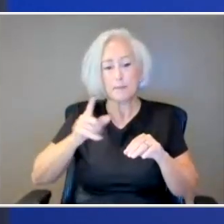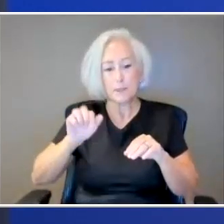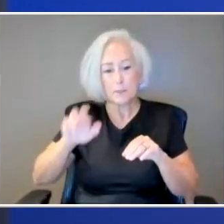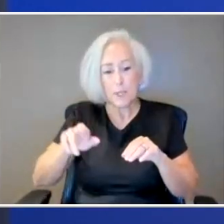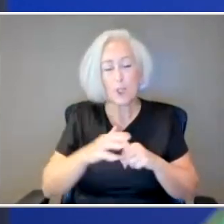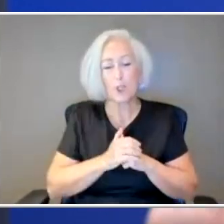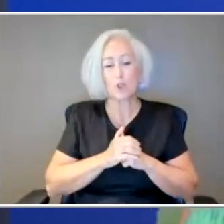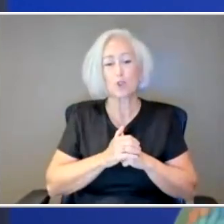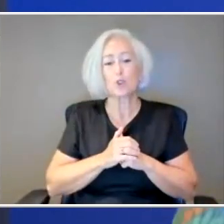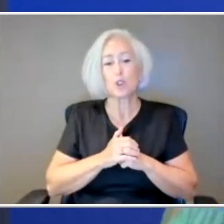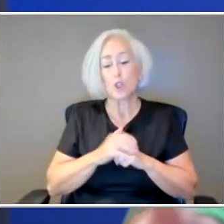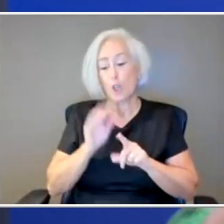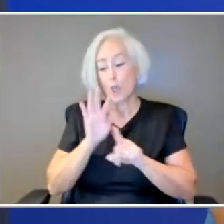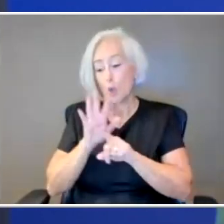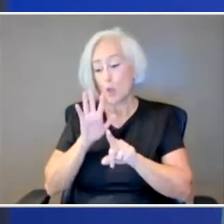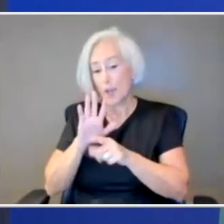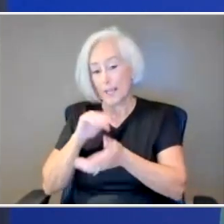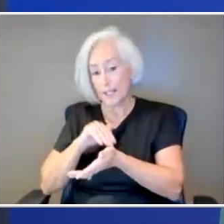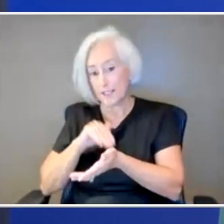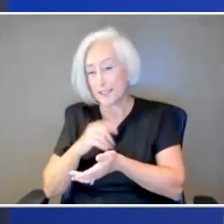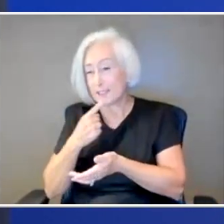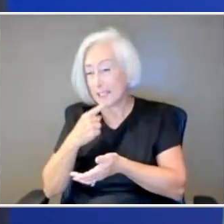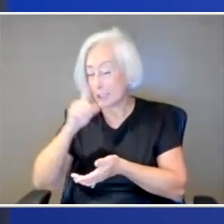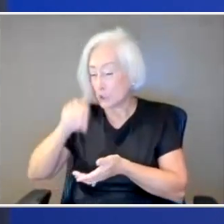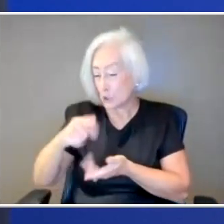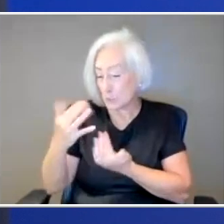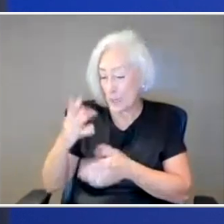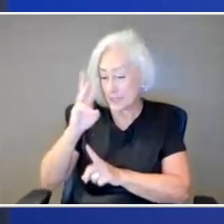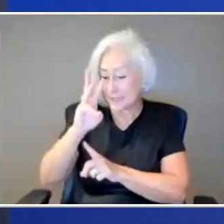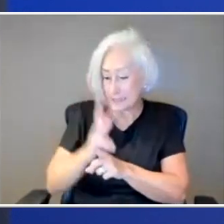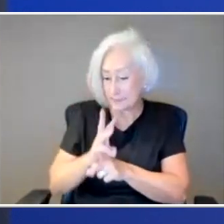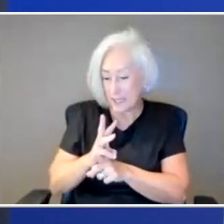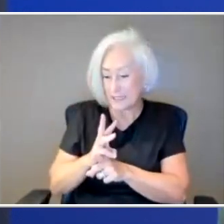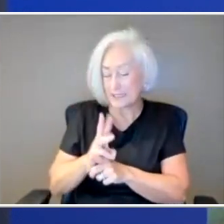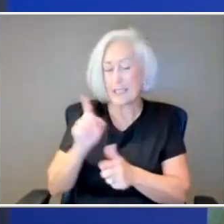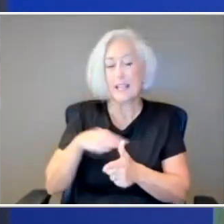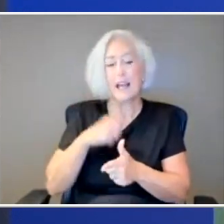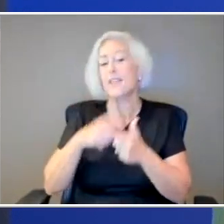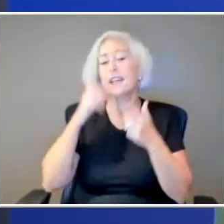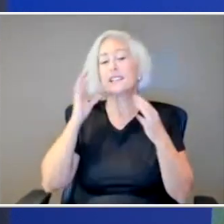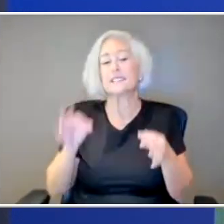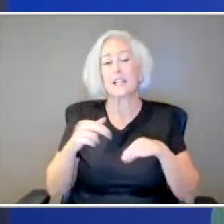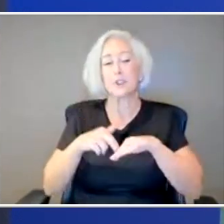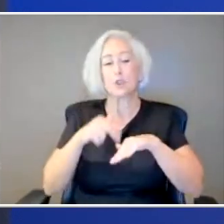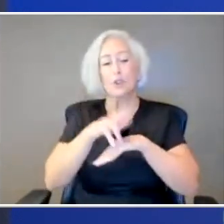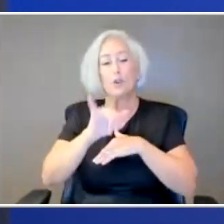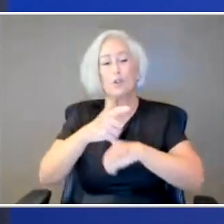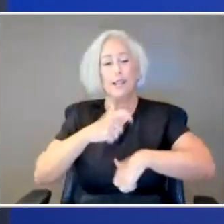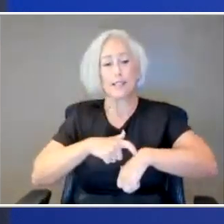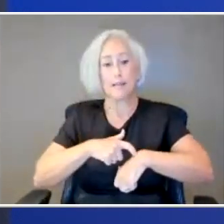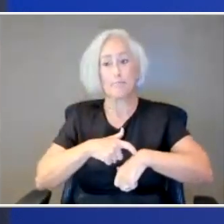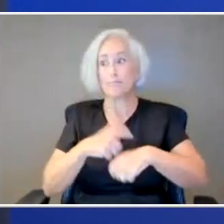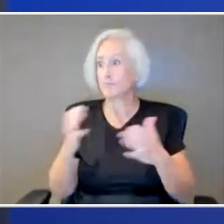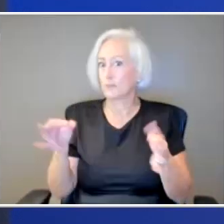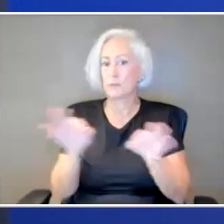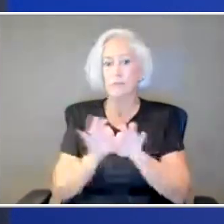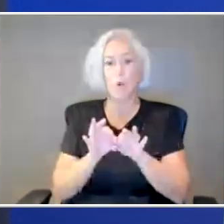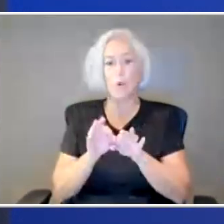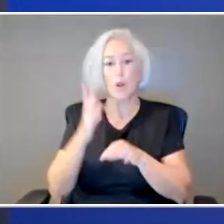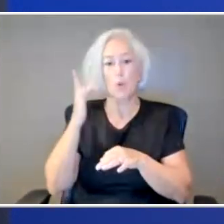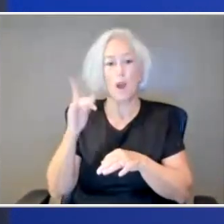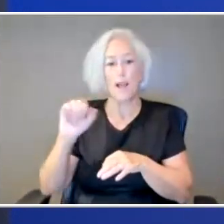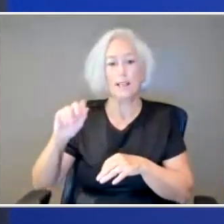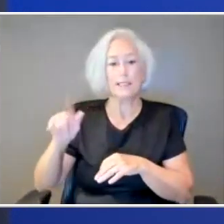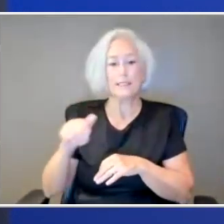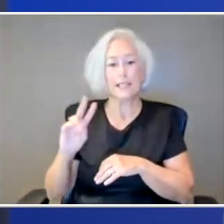should just wait another 6 months or refer then, and he decided to refer then. That was huge, because I was already at a stage 2 when it actually got